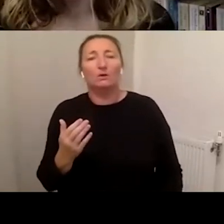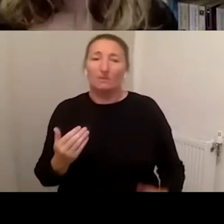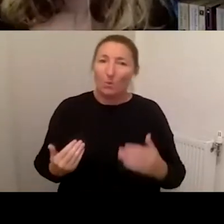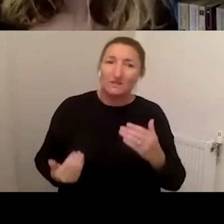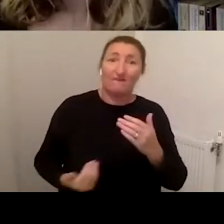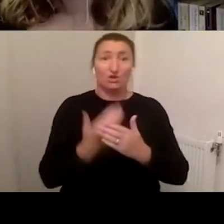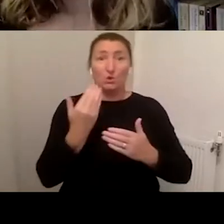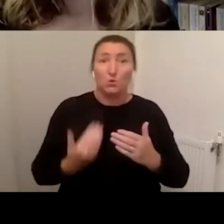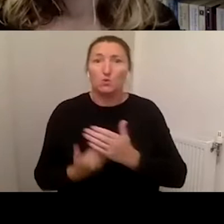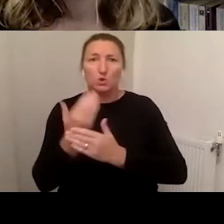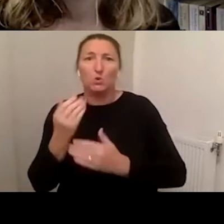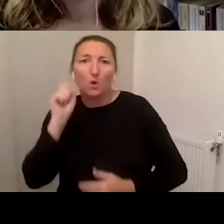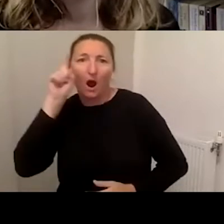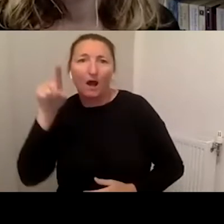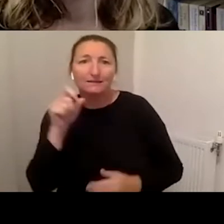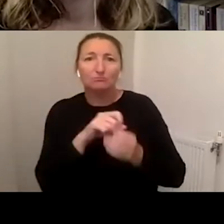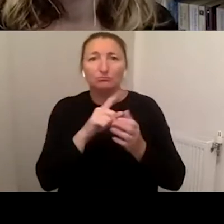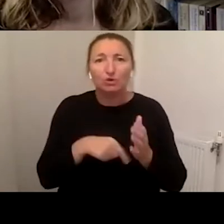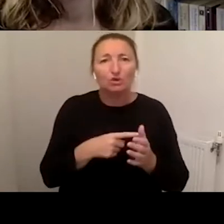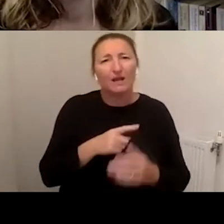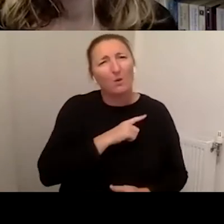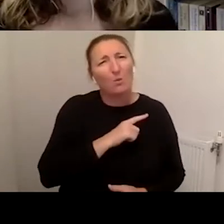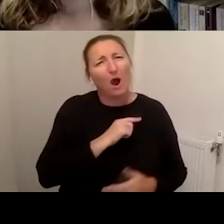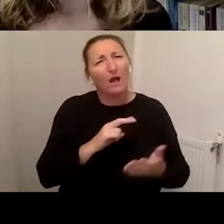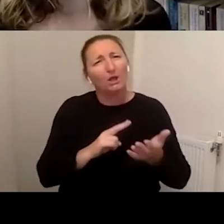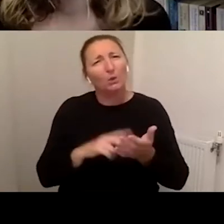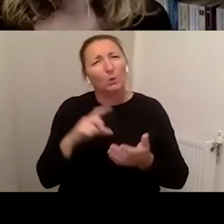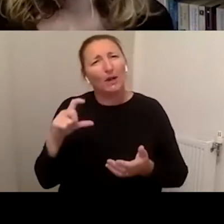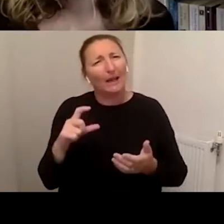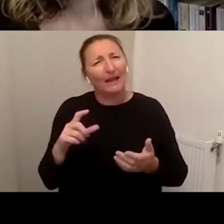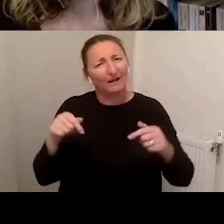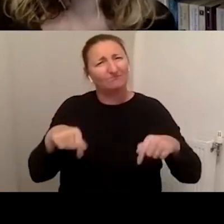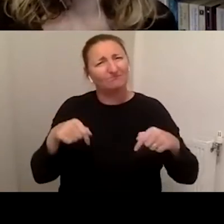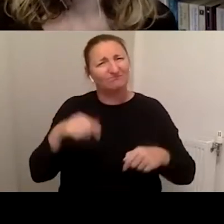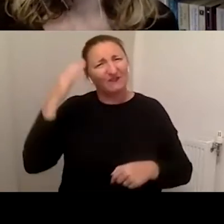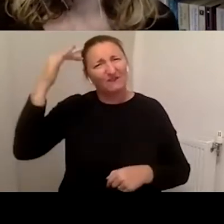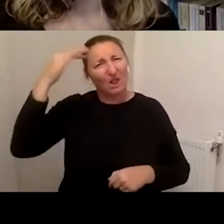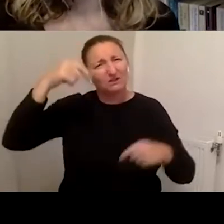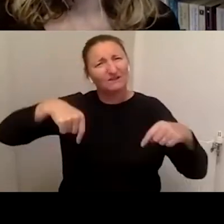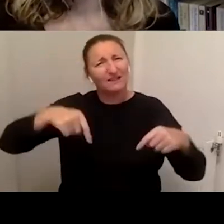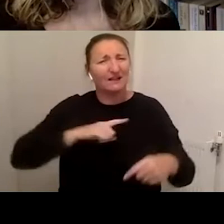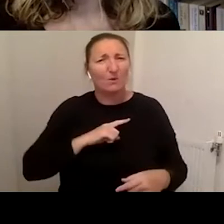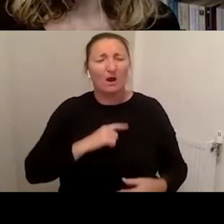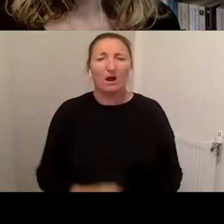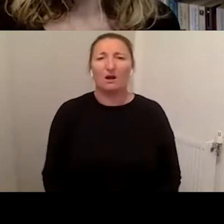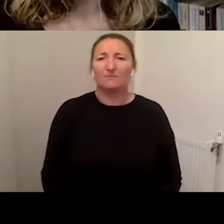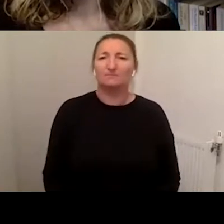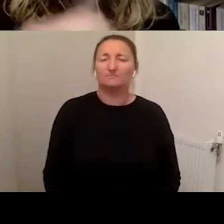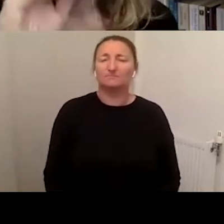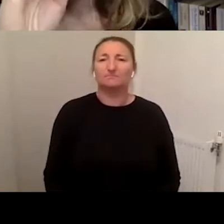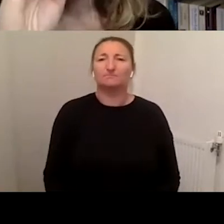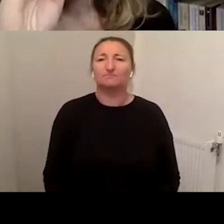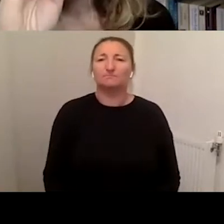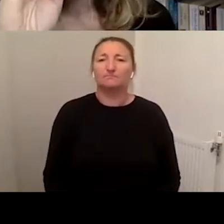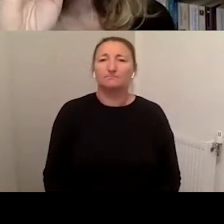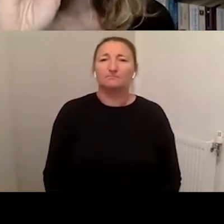project. Why can tell us a bit about why nuclear is the way it is in the UK? Yeah, thanks, Alice. And I'm so good. Thanks for introducing it so